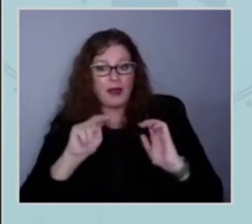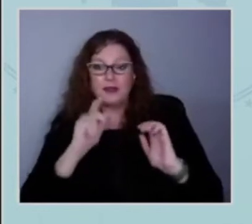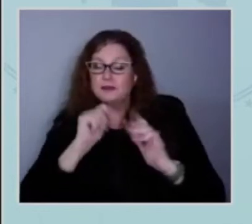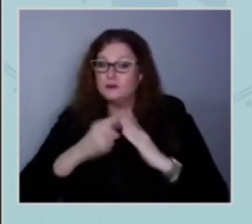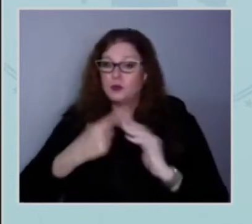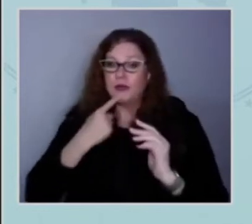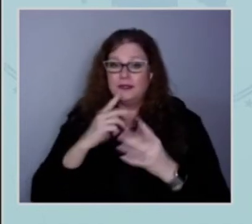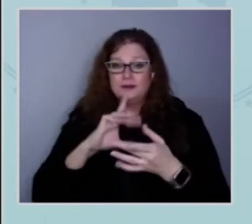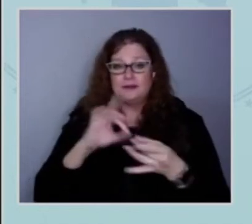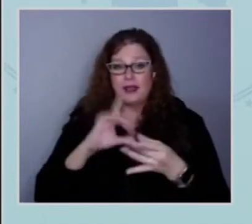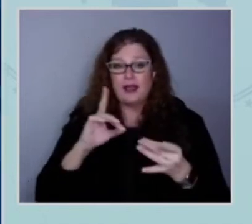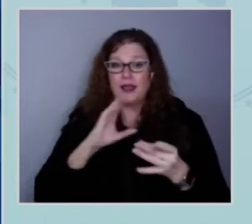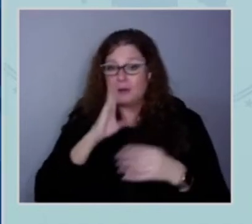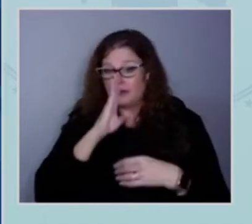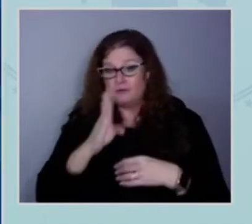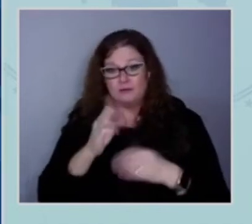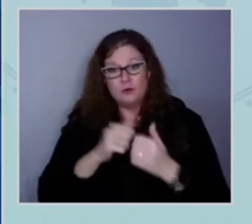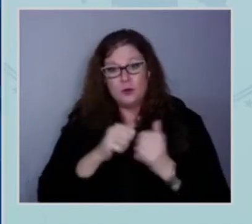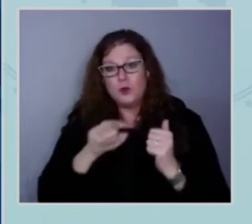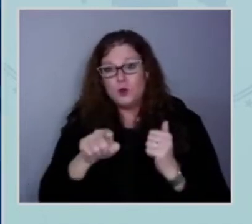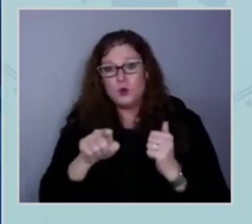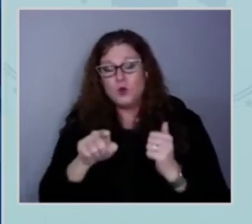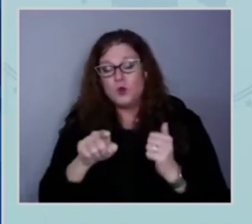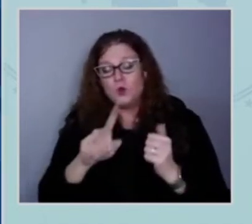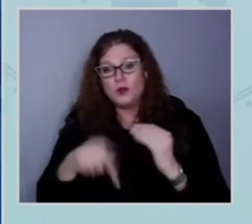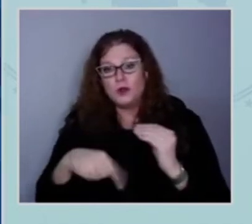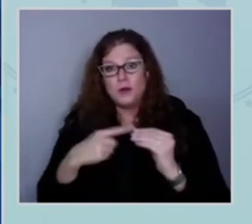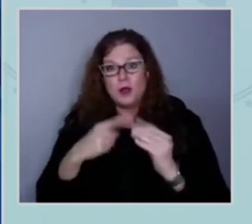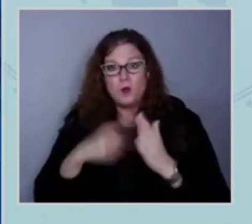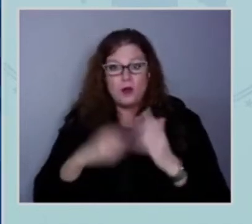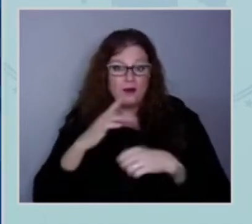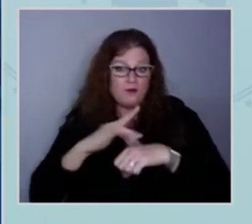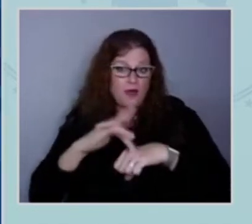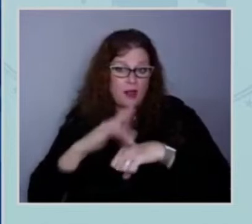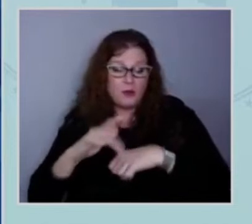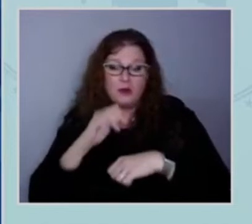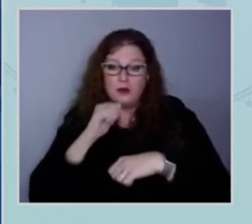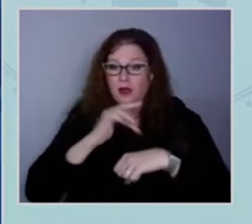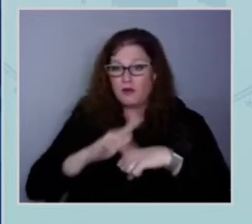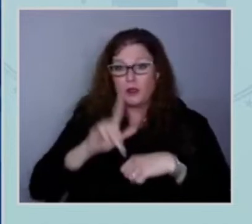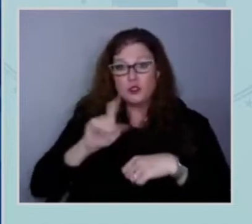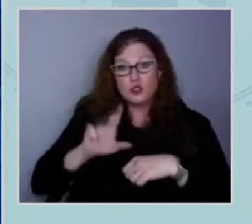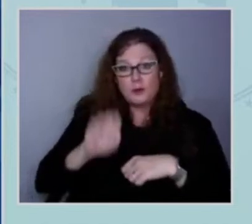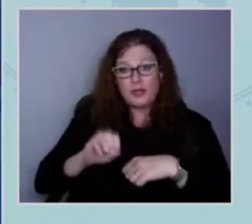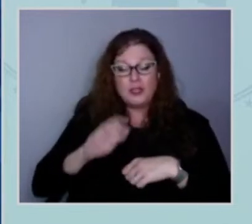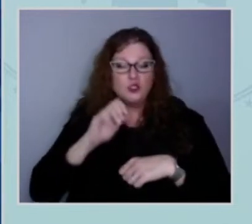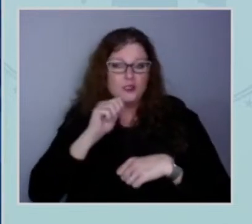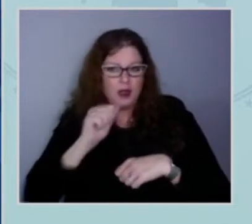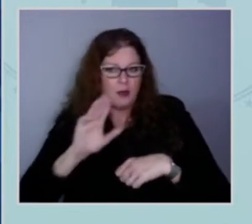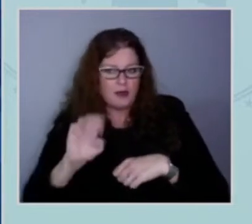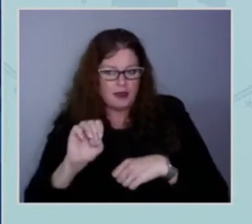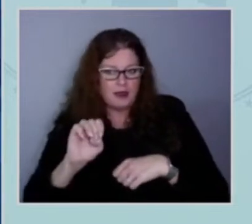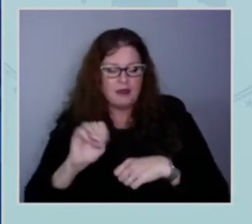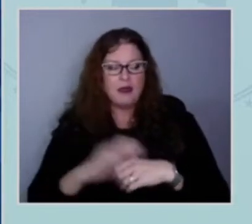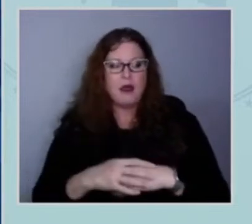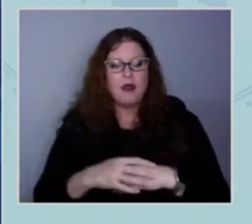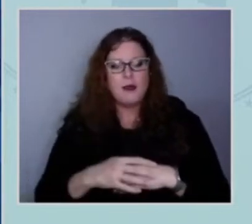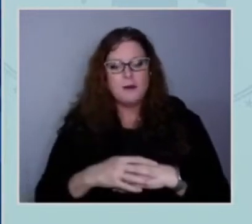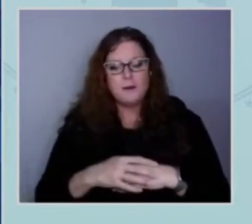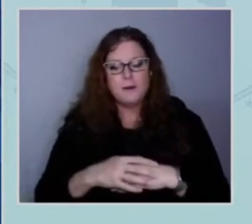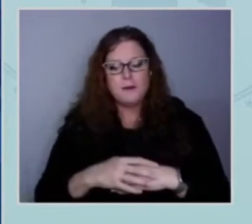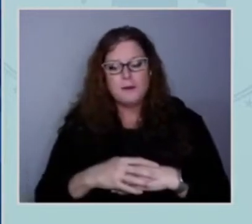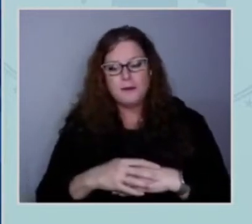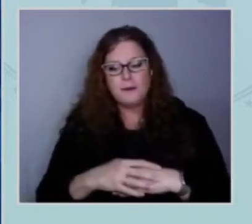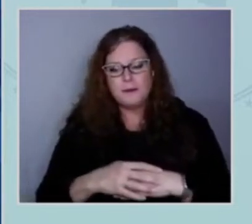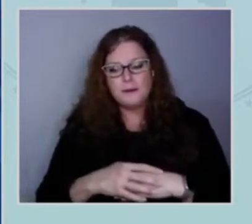Well, let me start by saying I'm going to be completely blunt with you and frank about what's available, what's